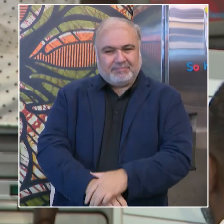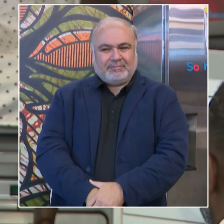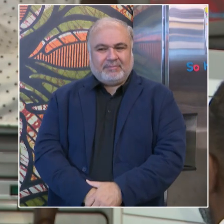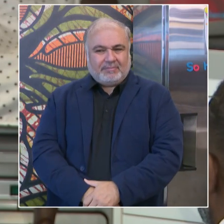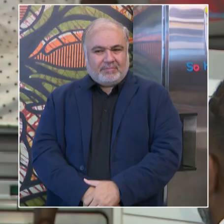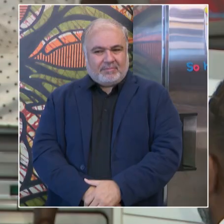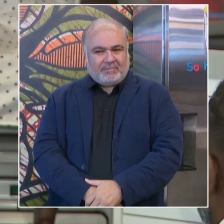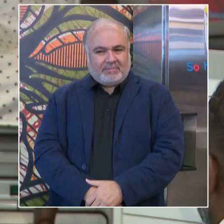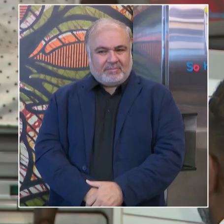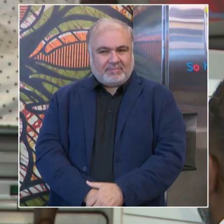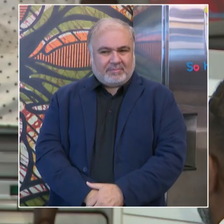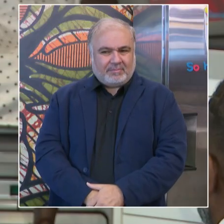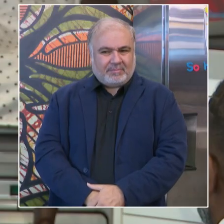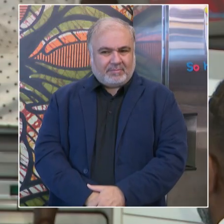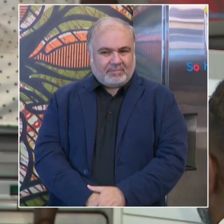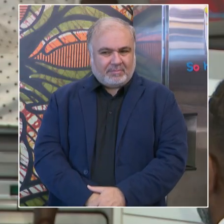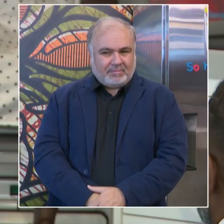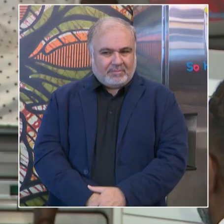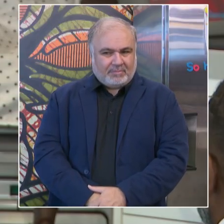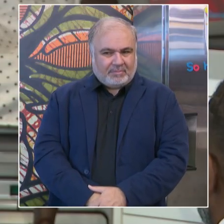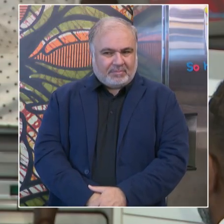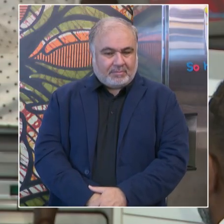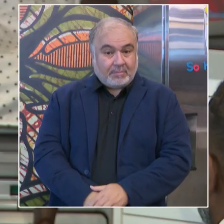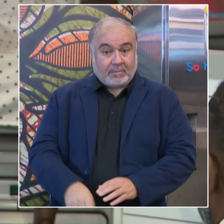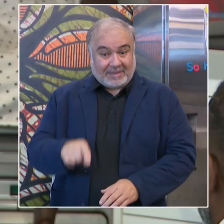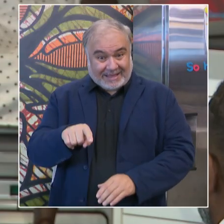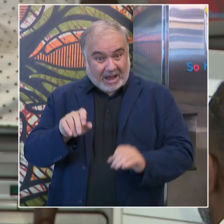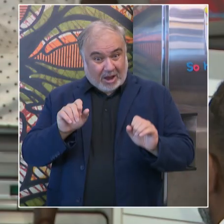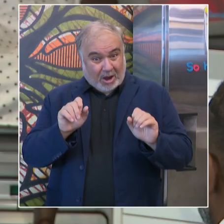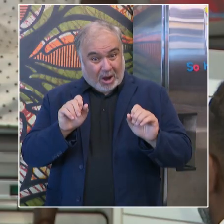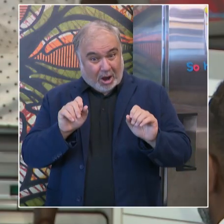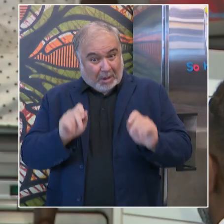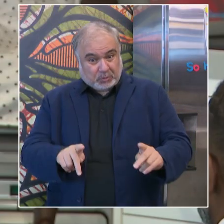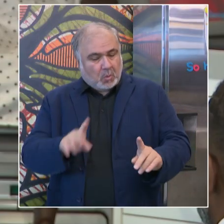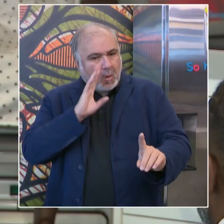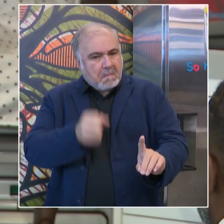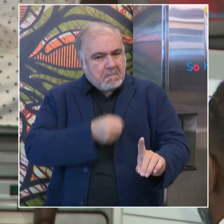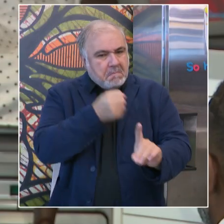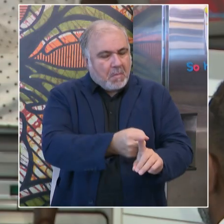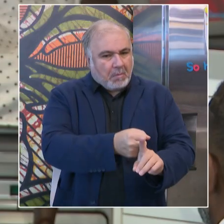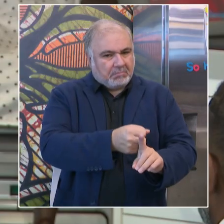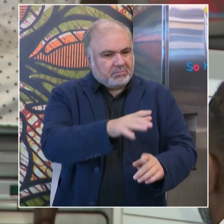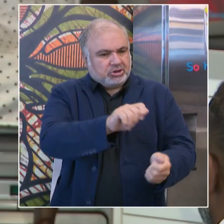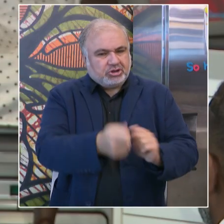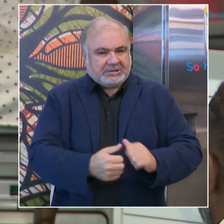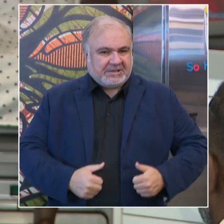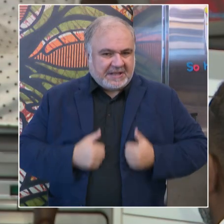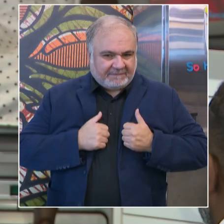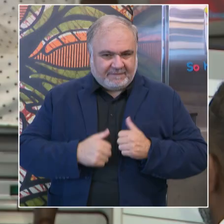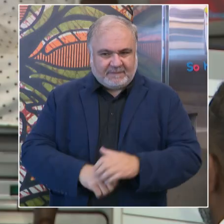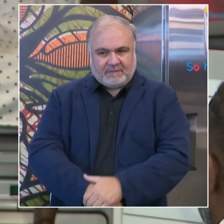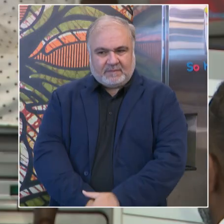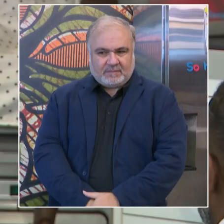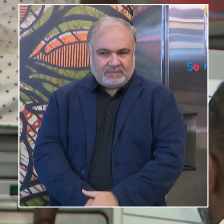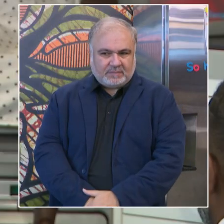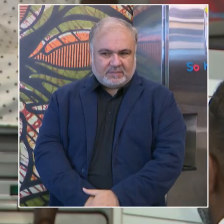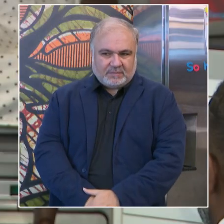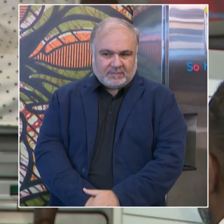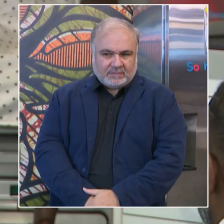life-changing. The launch of this Ward 8 ATC expands that opportunity even